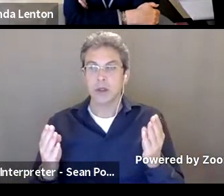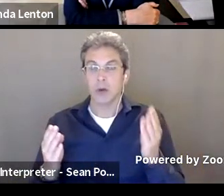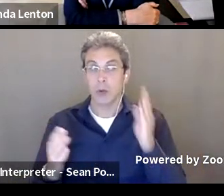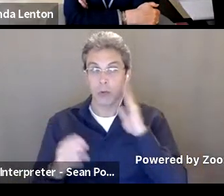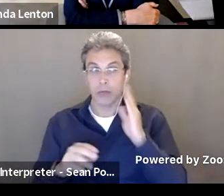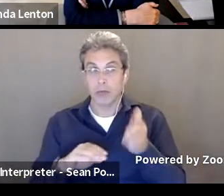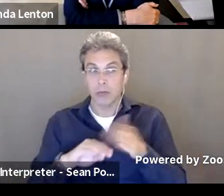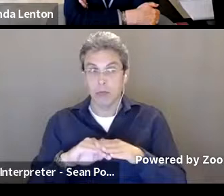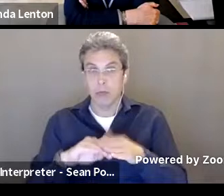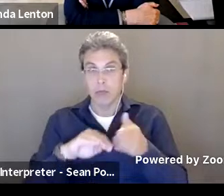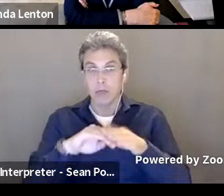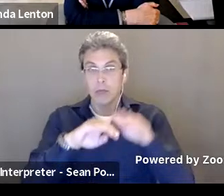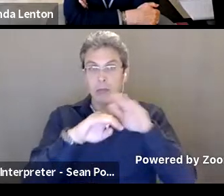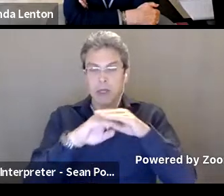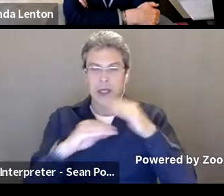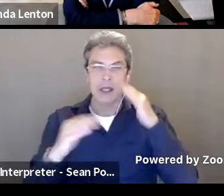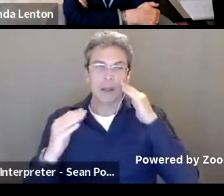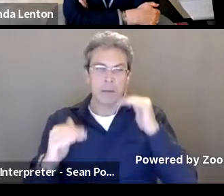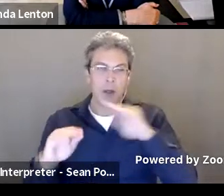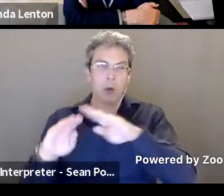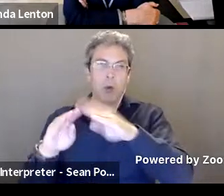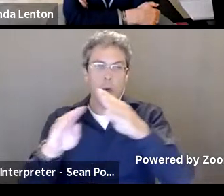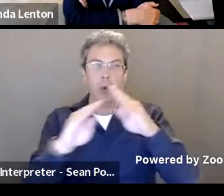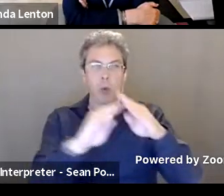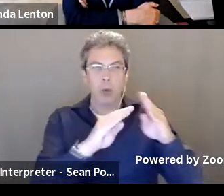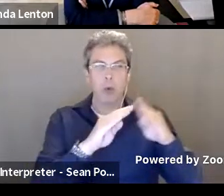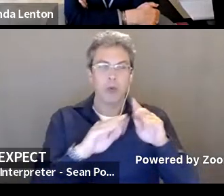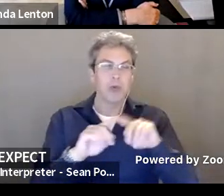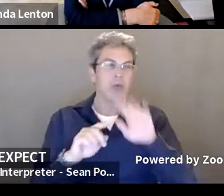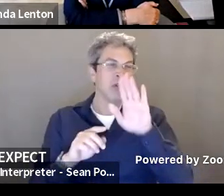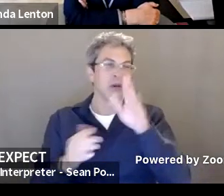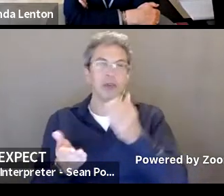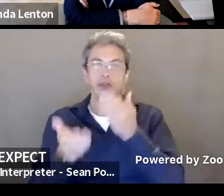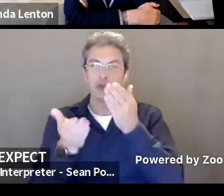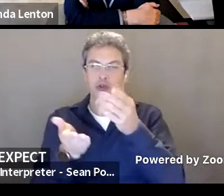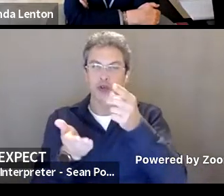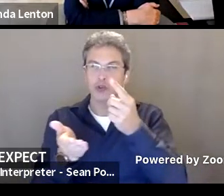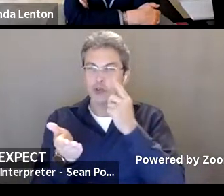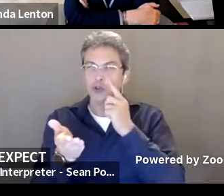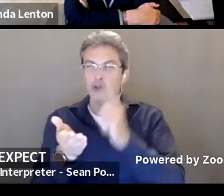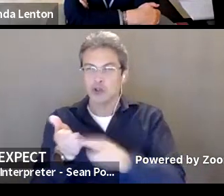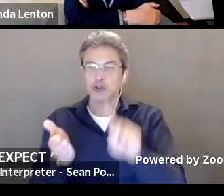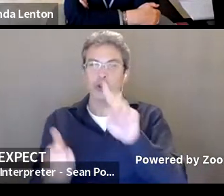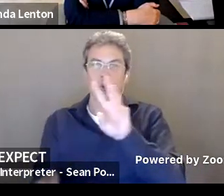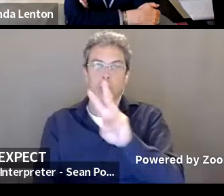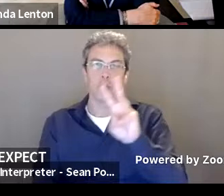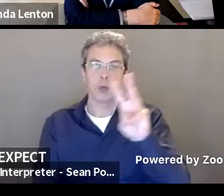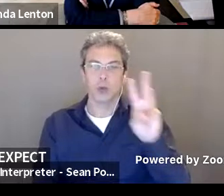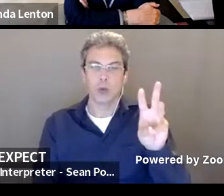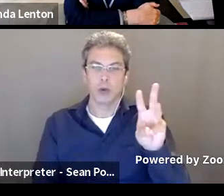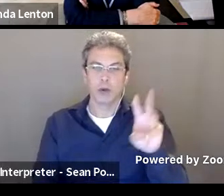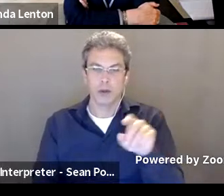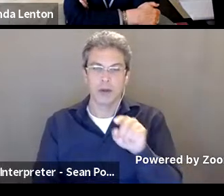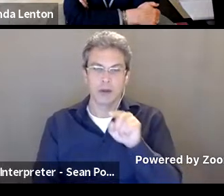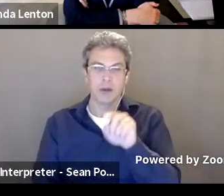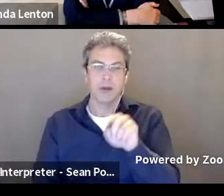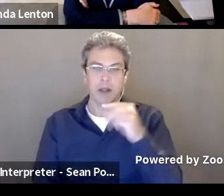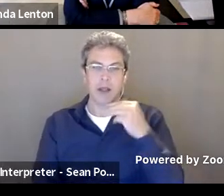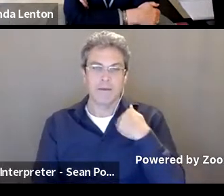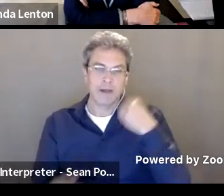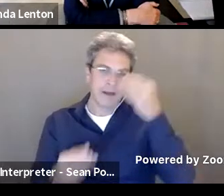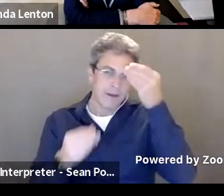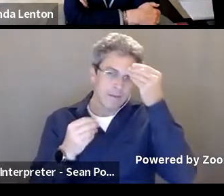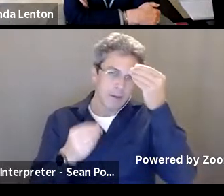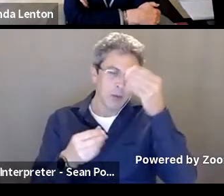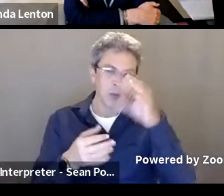expect others to open. But I really suggest going to that link and to keep yourself up to date on to what